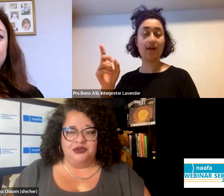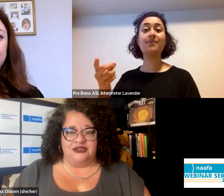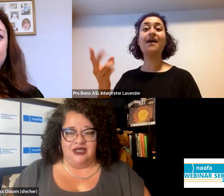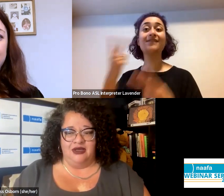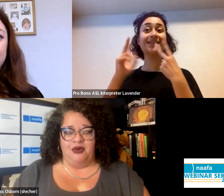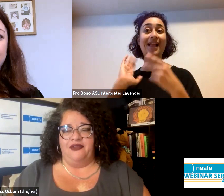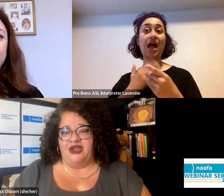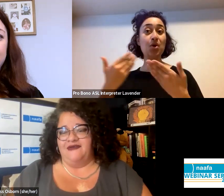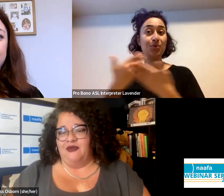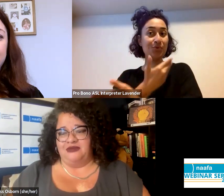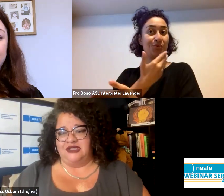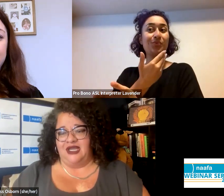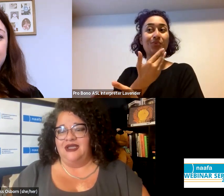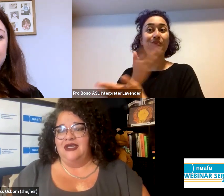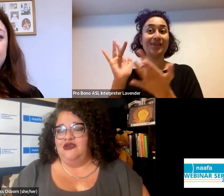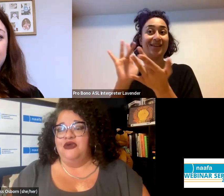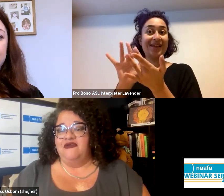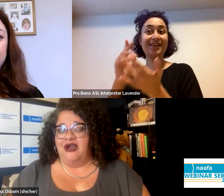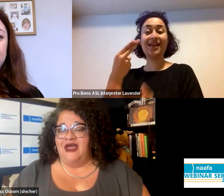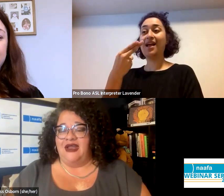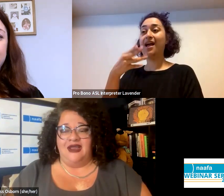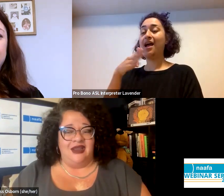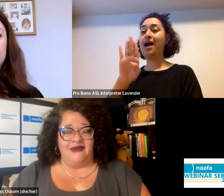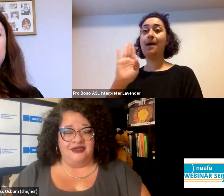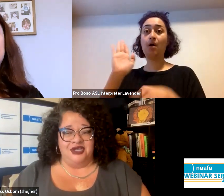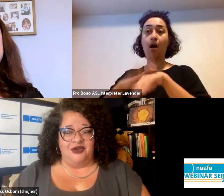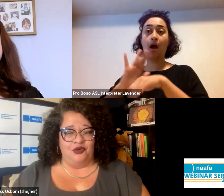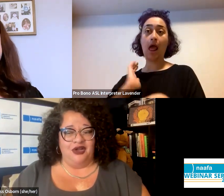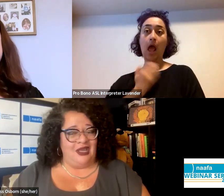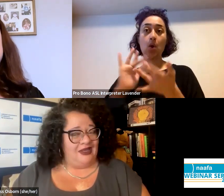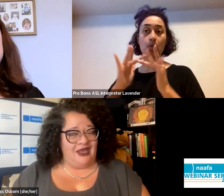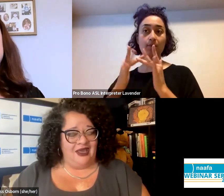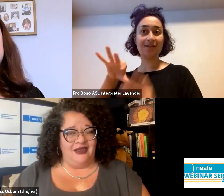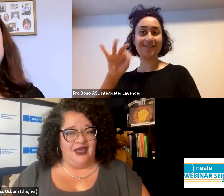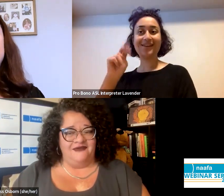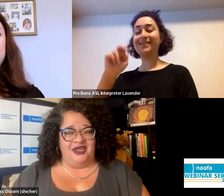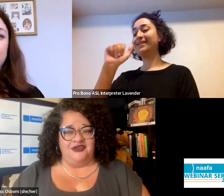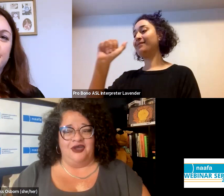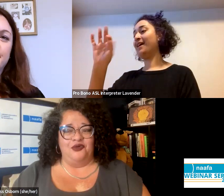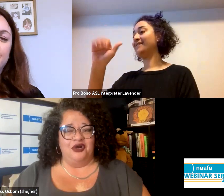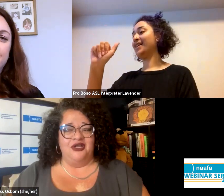planning resources hub on the NAFA website. You can find that at nafa.org,